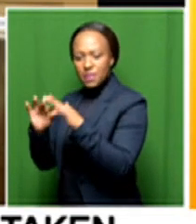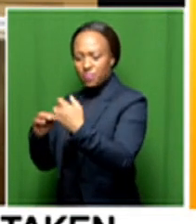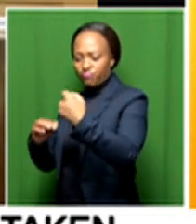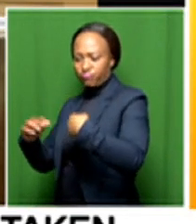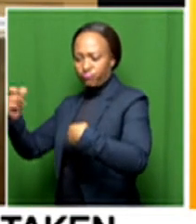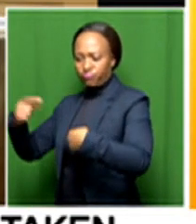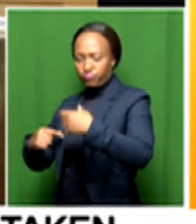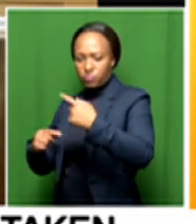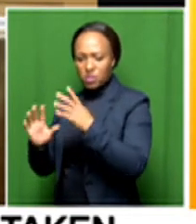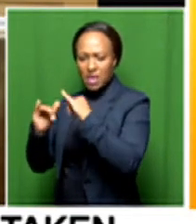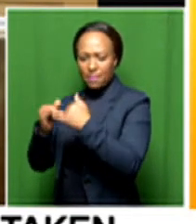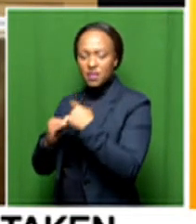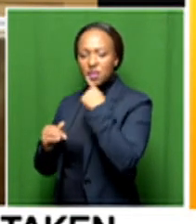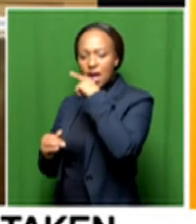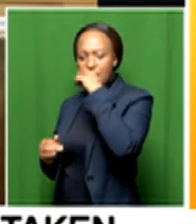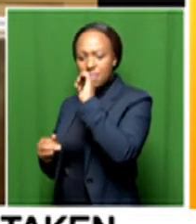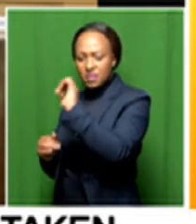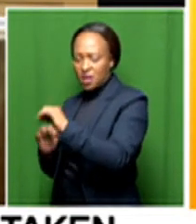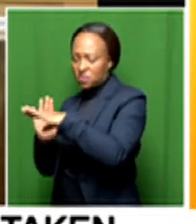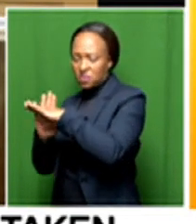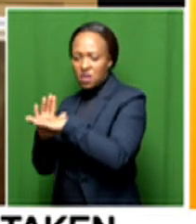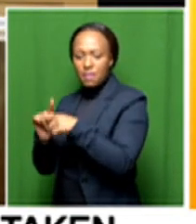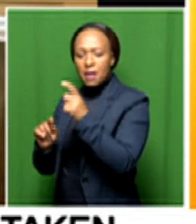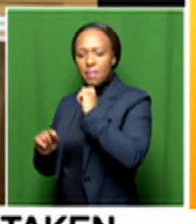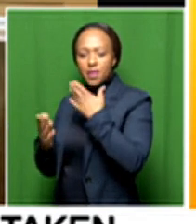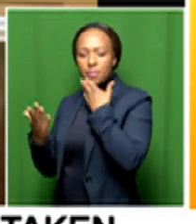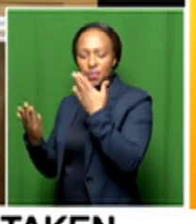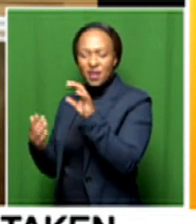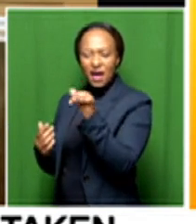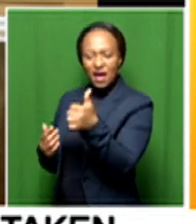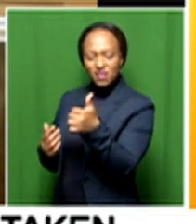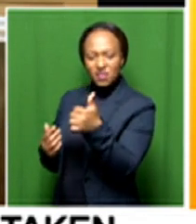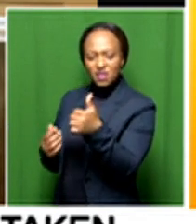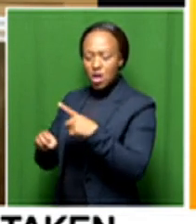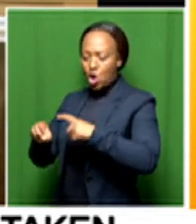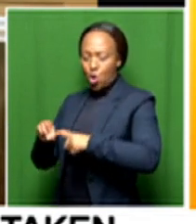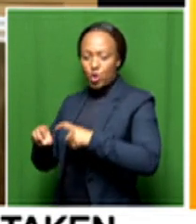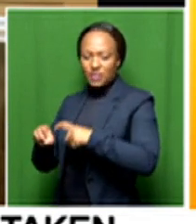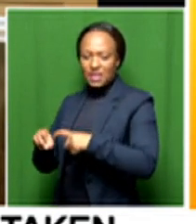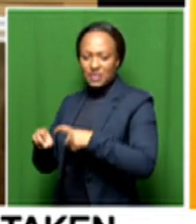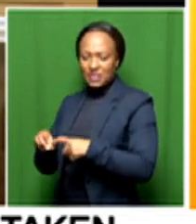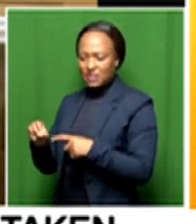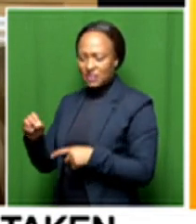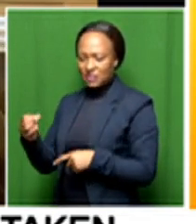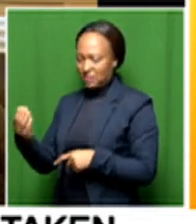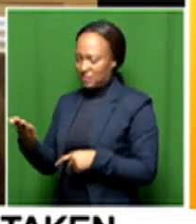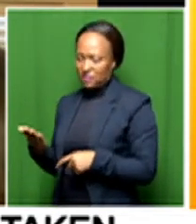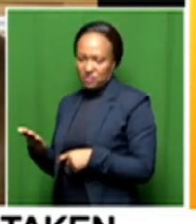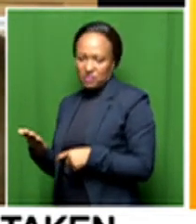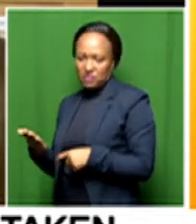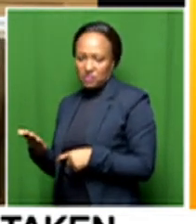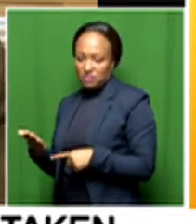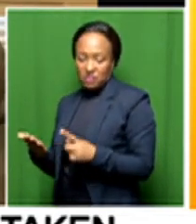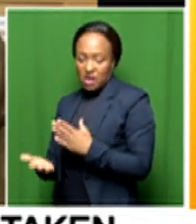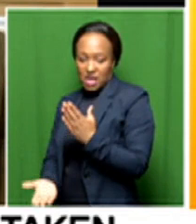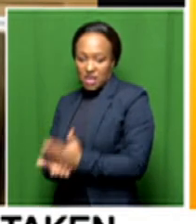these are companies saying that their names are there, they haven't been paid. Here's another one: a quotation does not agree, is not a